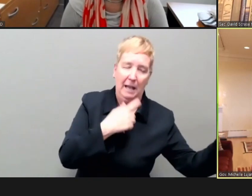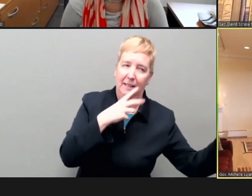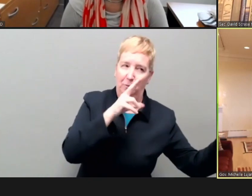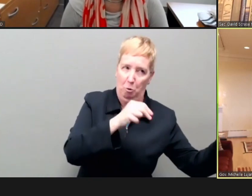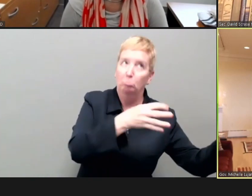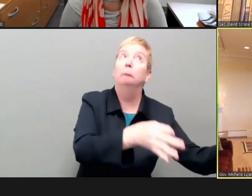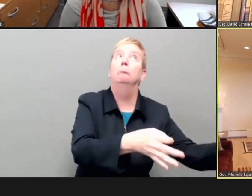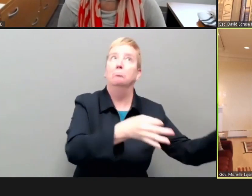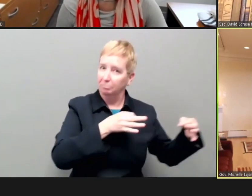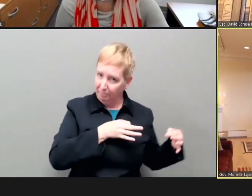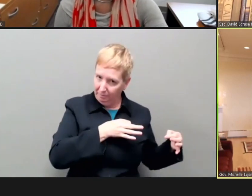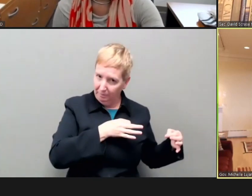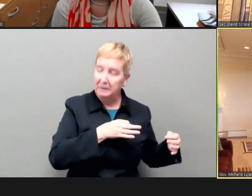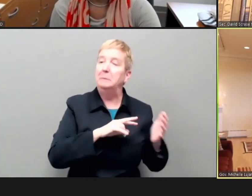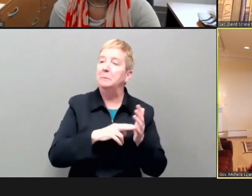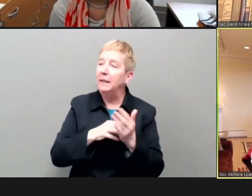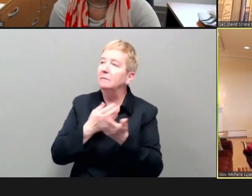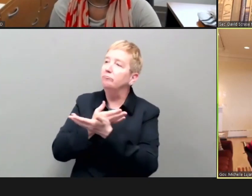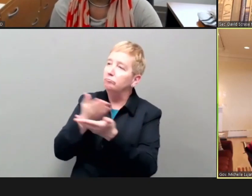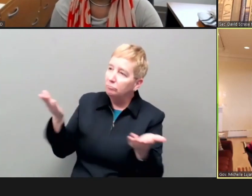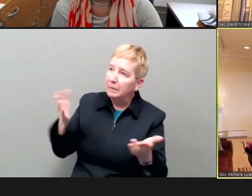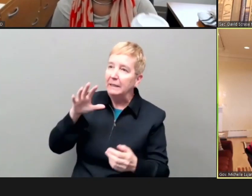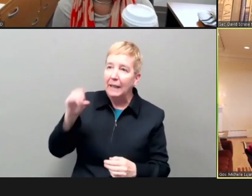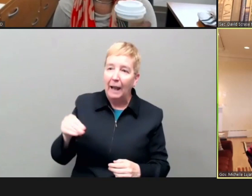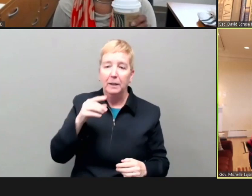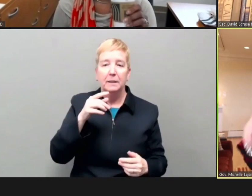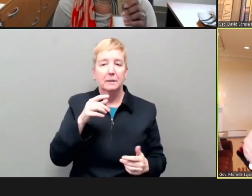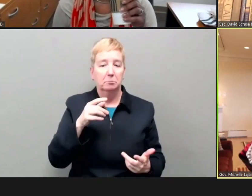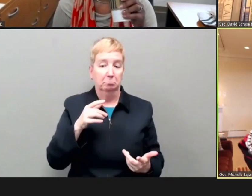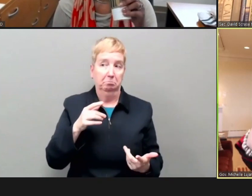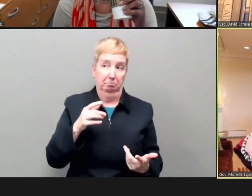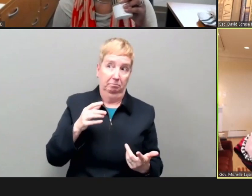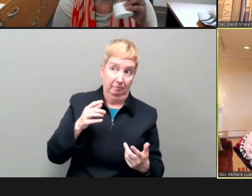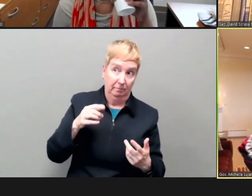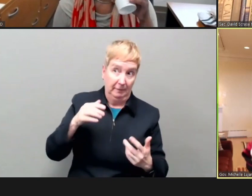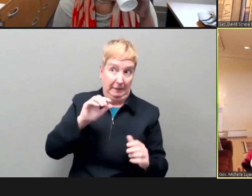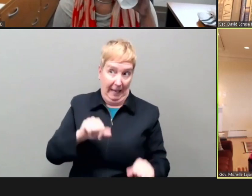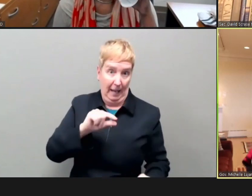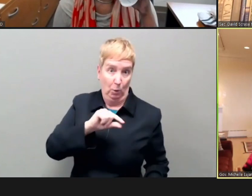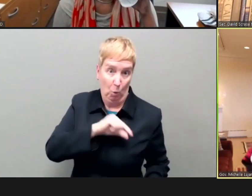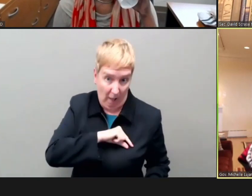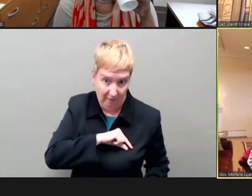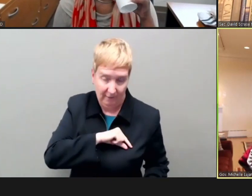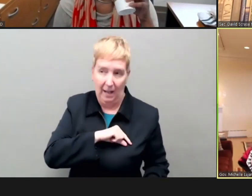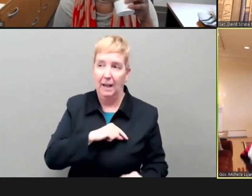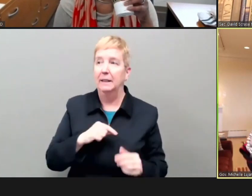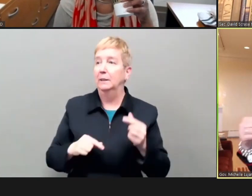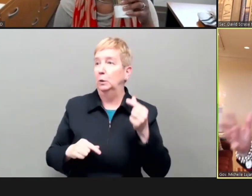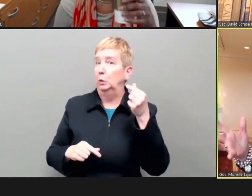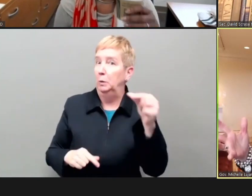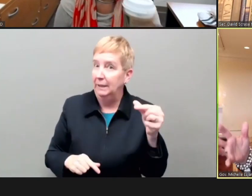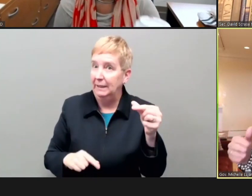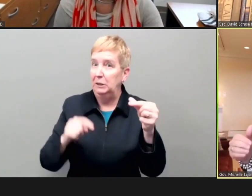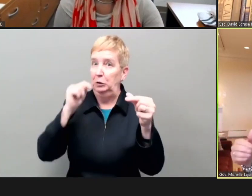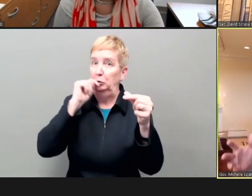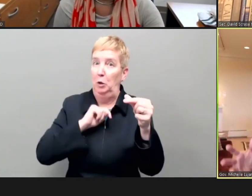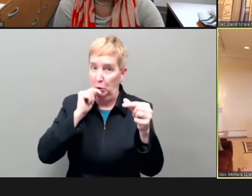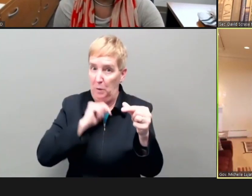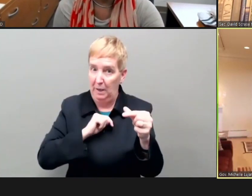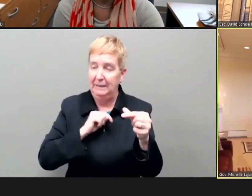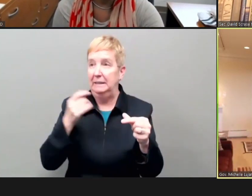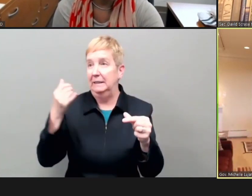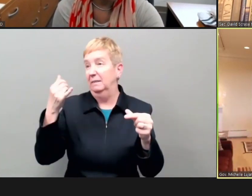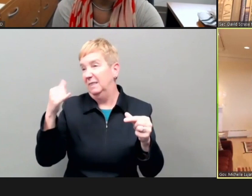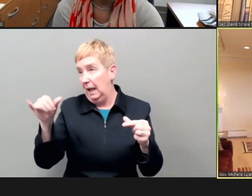businesses that can move in to the upgraded upgraded green and turquoise and